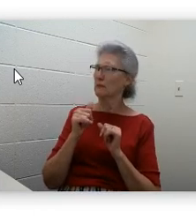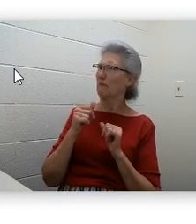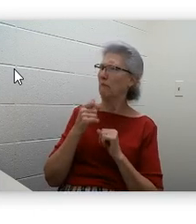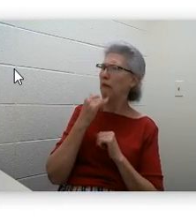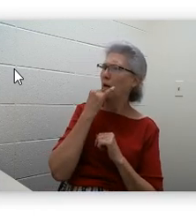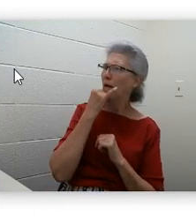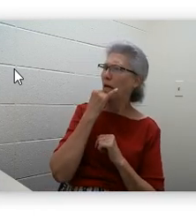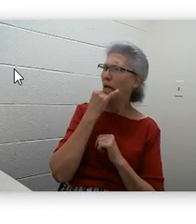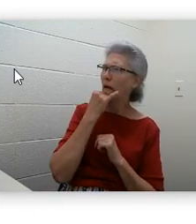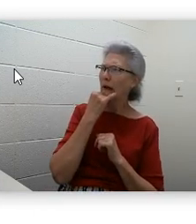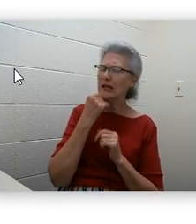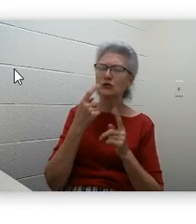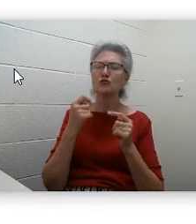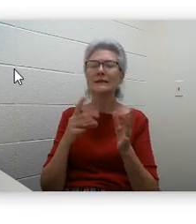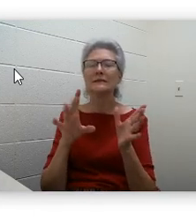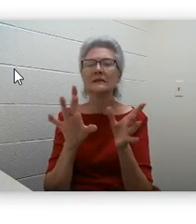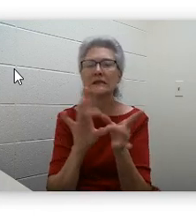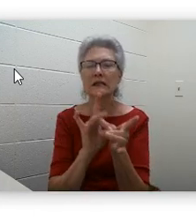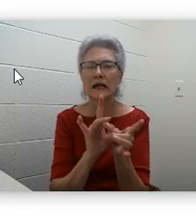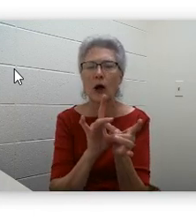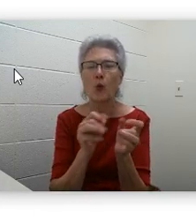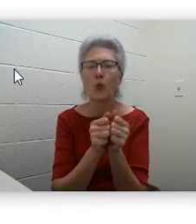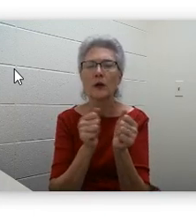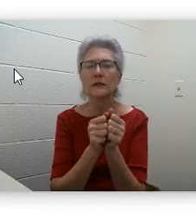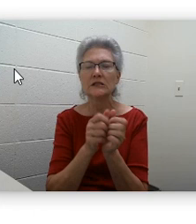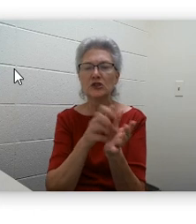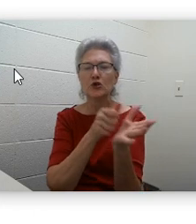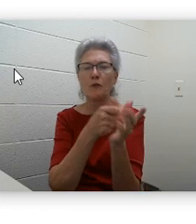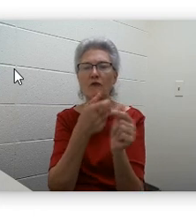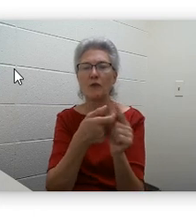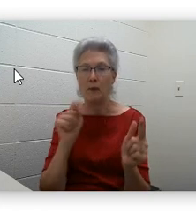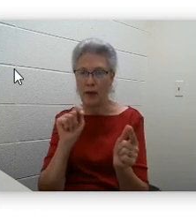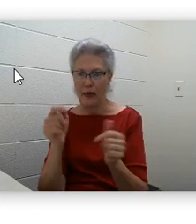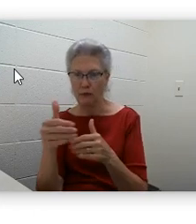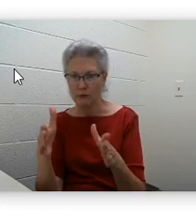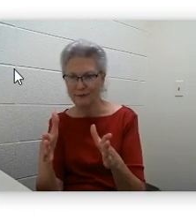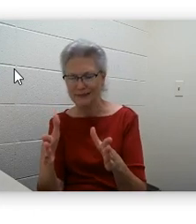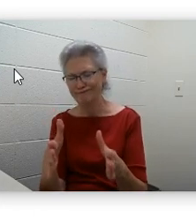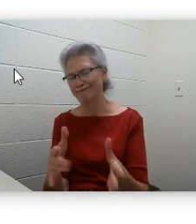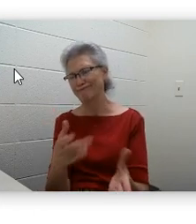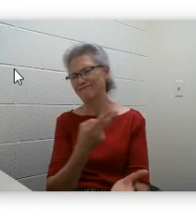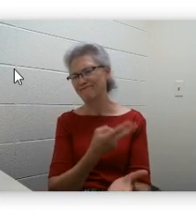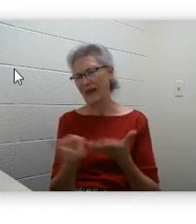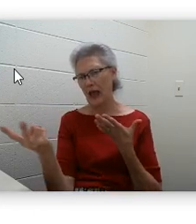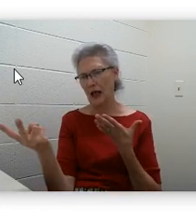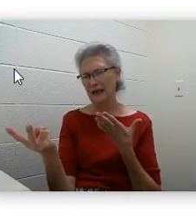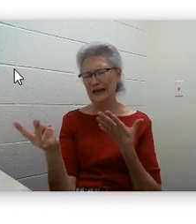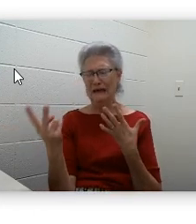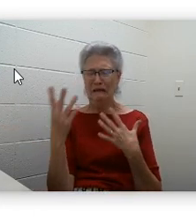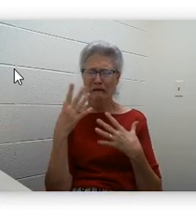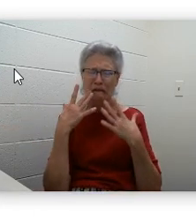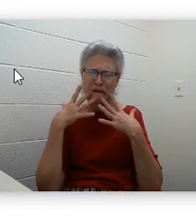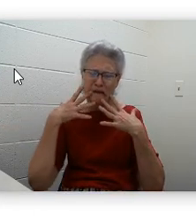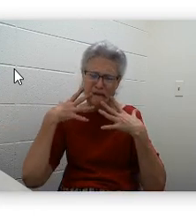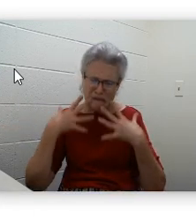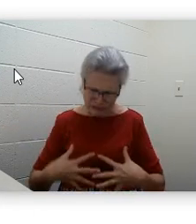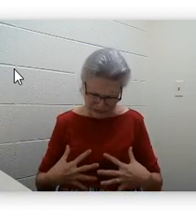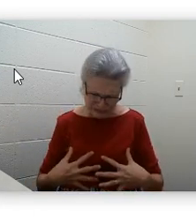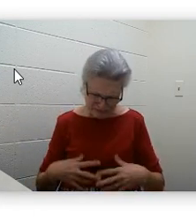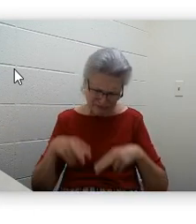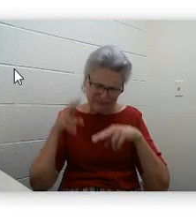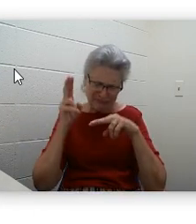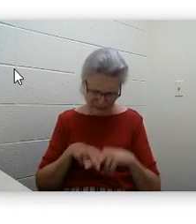it on with soap from the bathroom, but that also failed. A shudder passed through Peter, and he sat